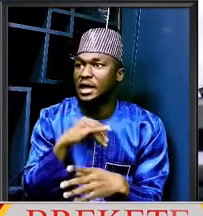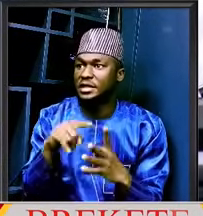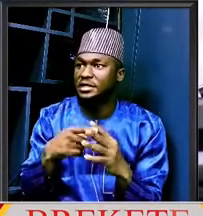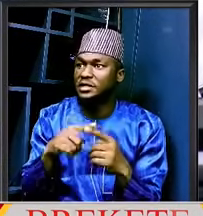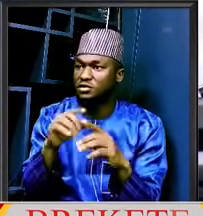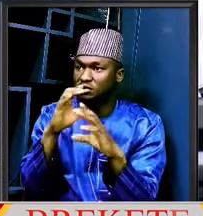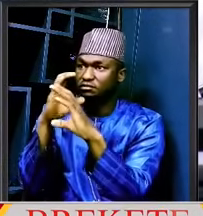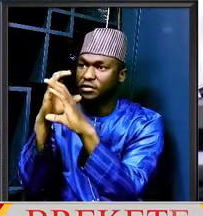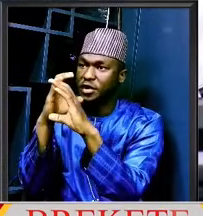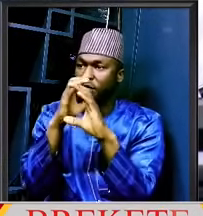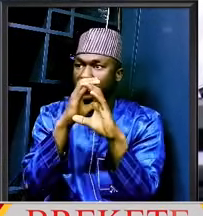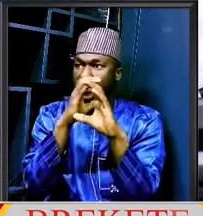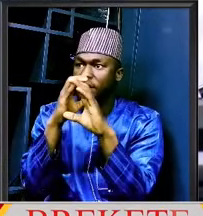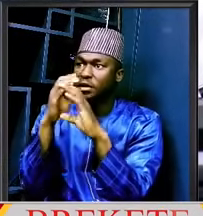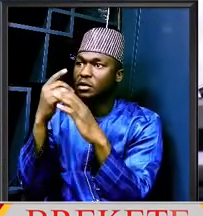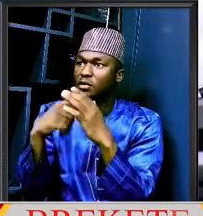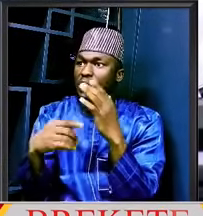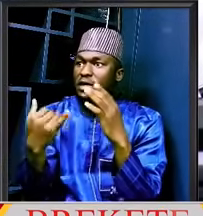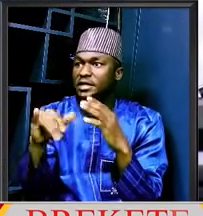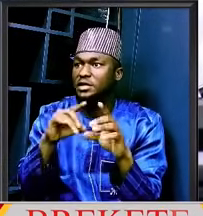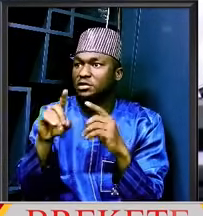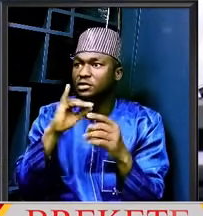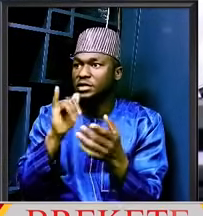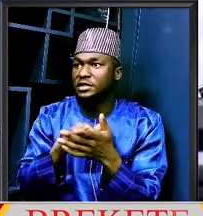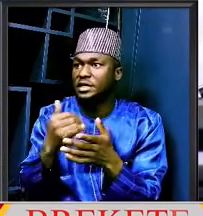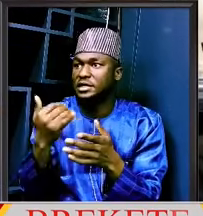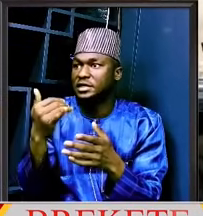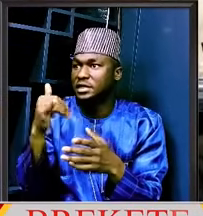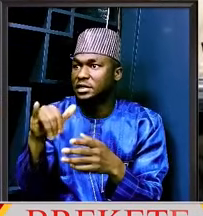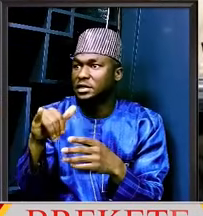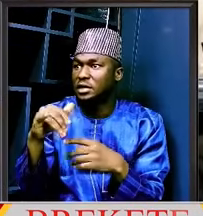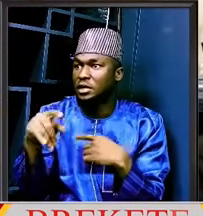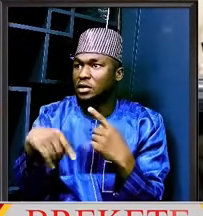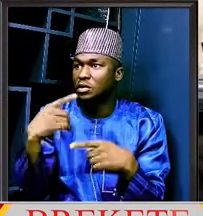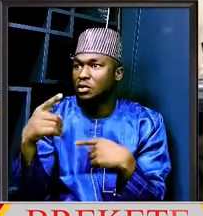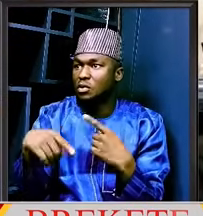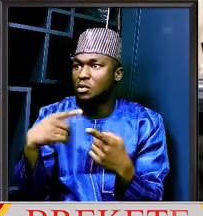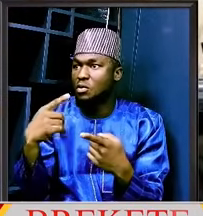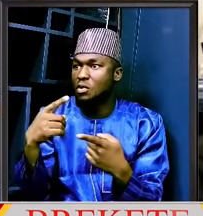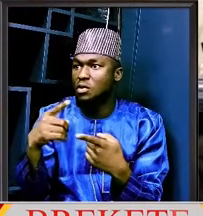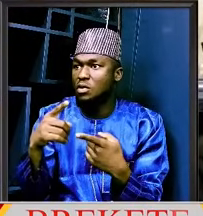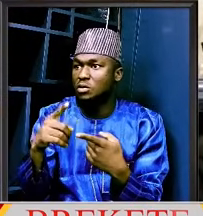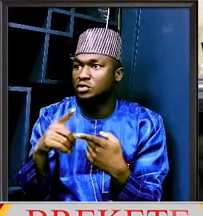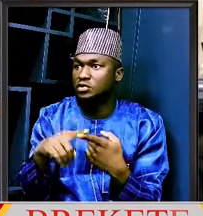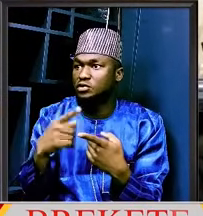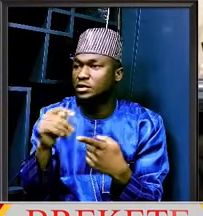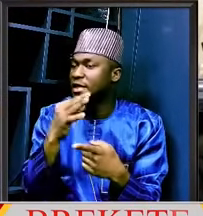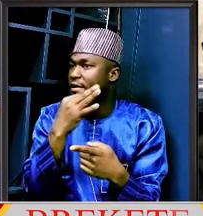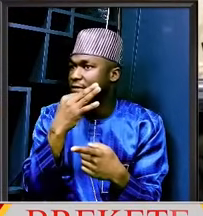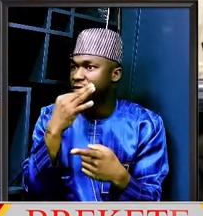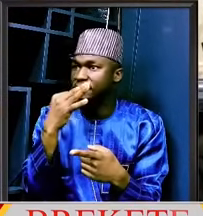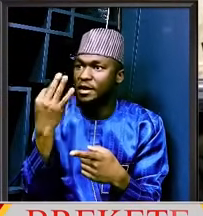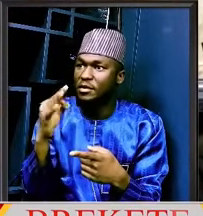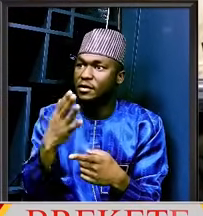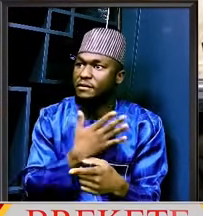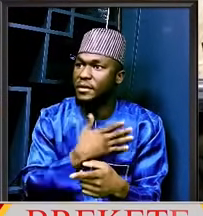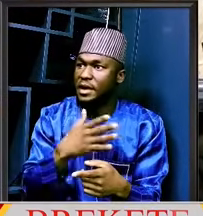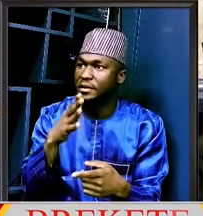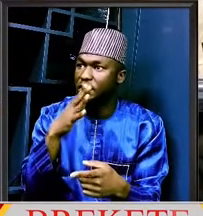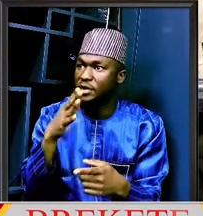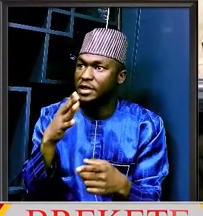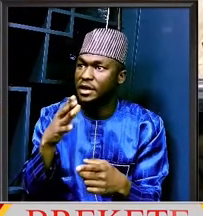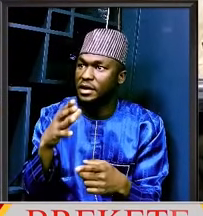them. What they first did, they went to my mother's piggery. Because she's keeping pigs, she's preparing for retirement. Mm. So she